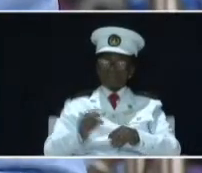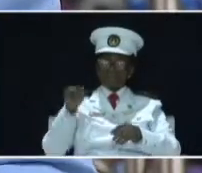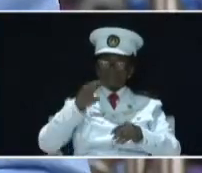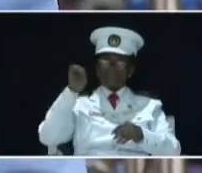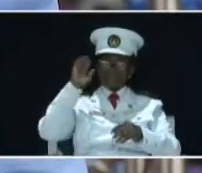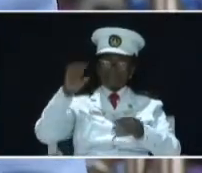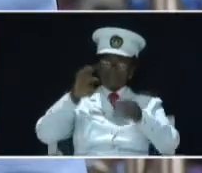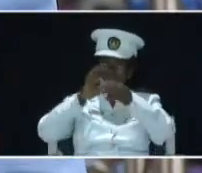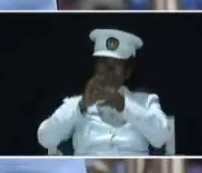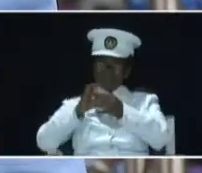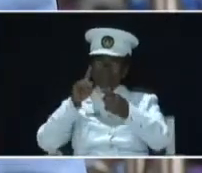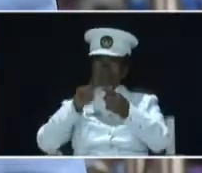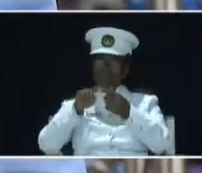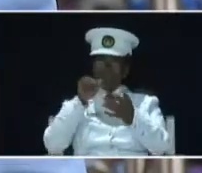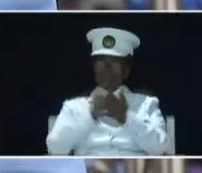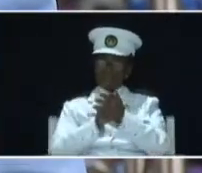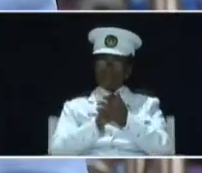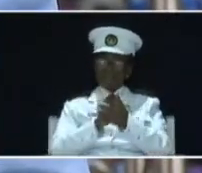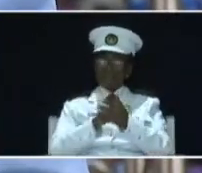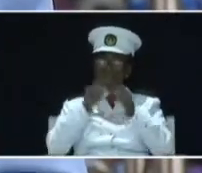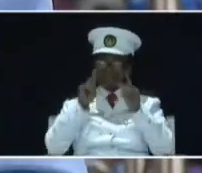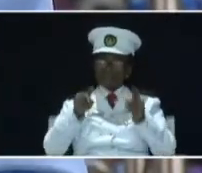And she will say,